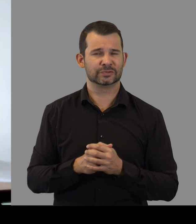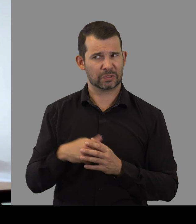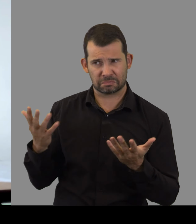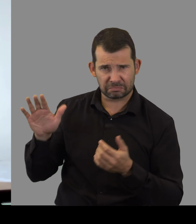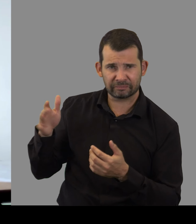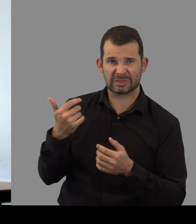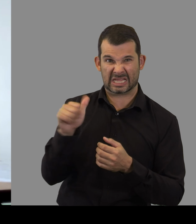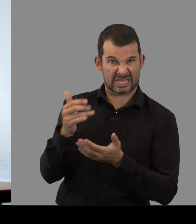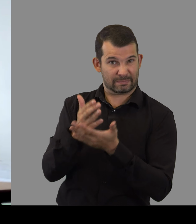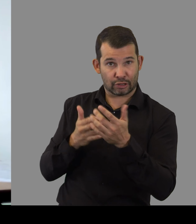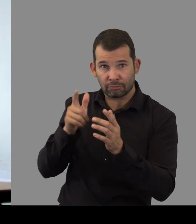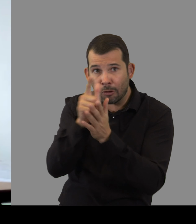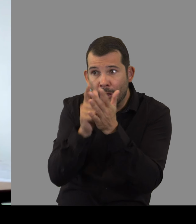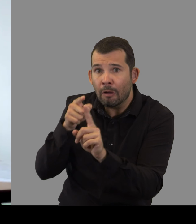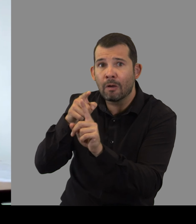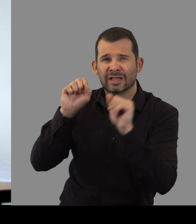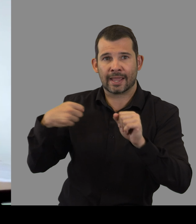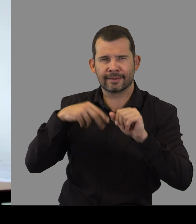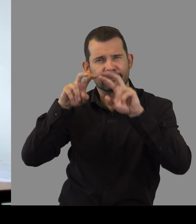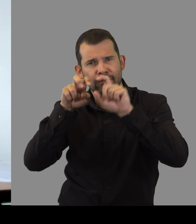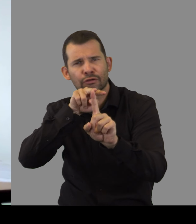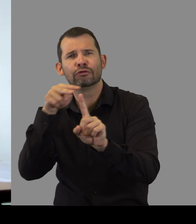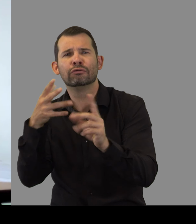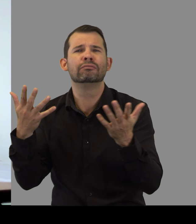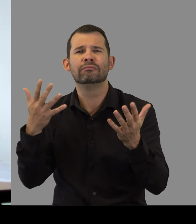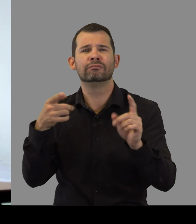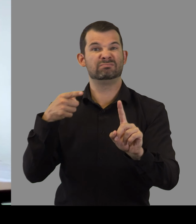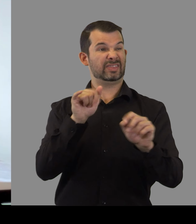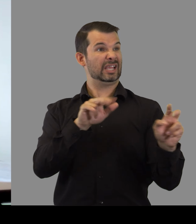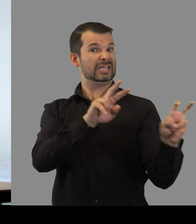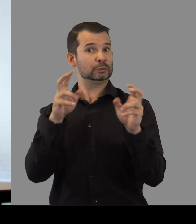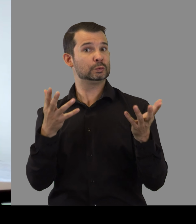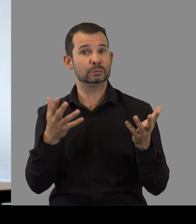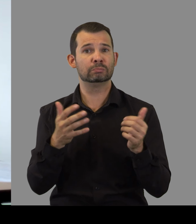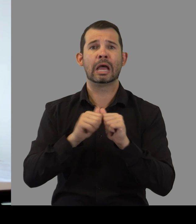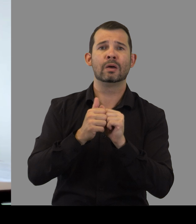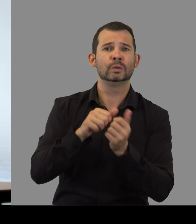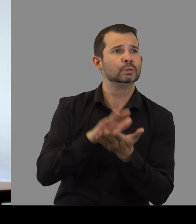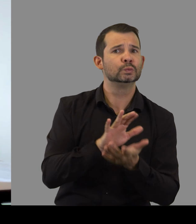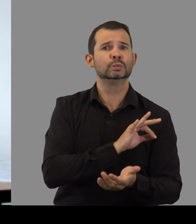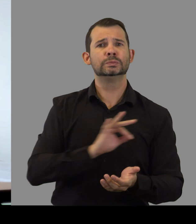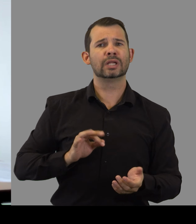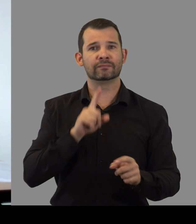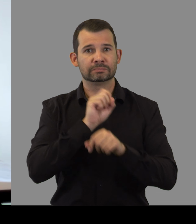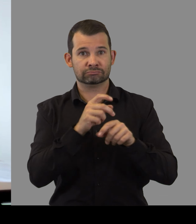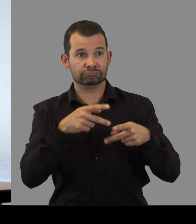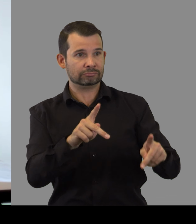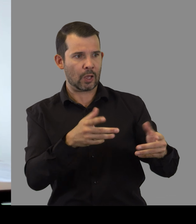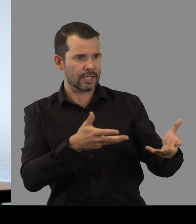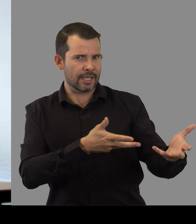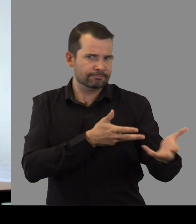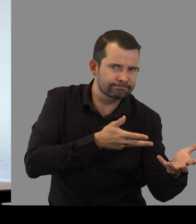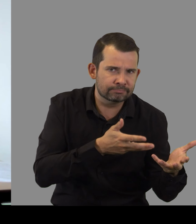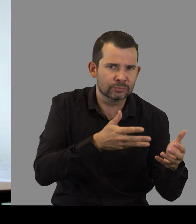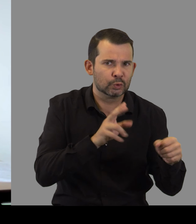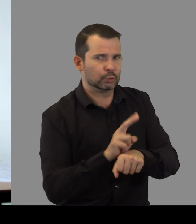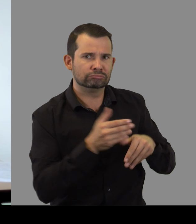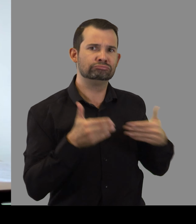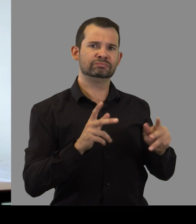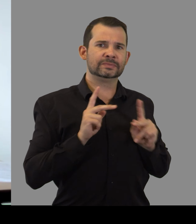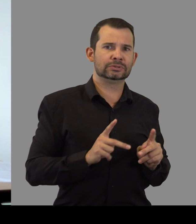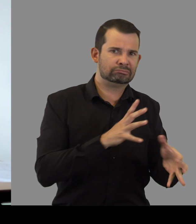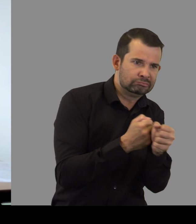So are there any parts of the law that we can look to regarding this issue? How are school staff allowed to engage in the use